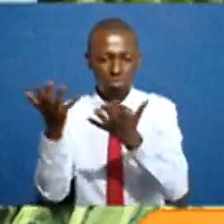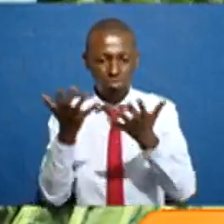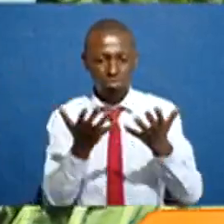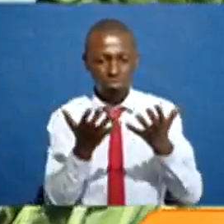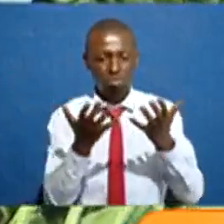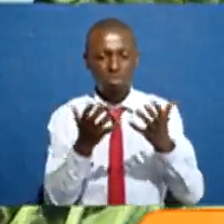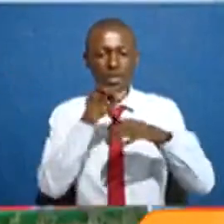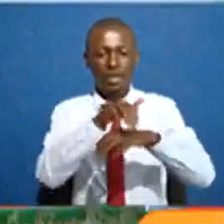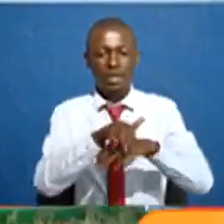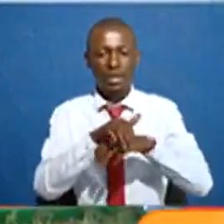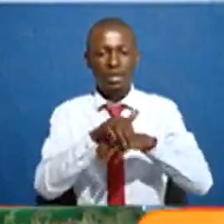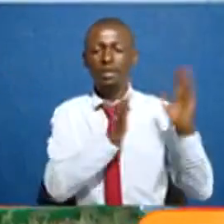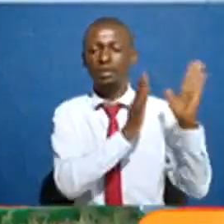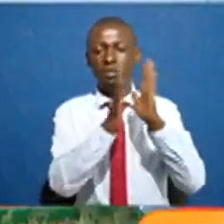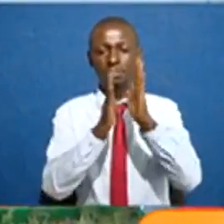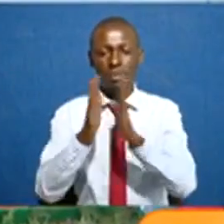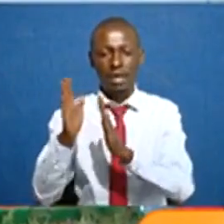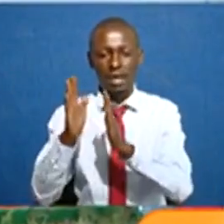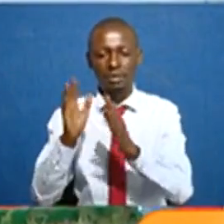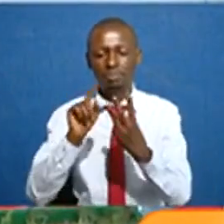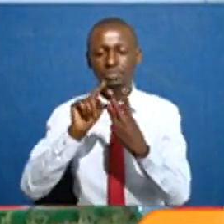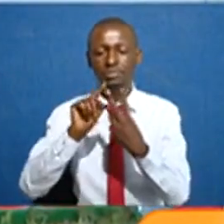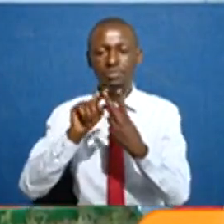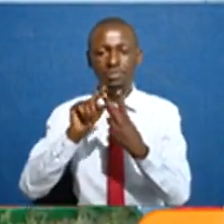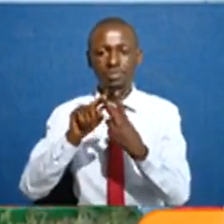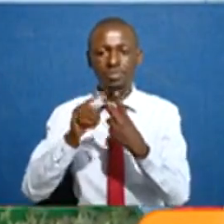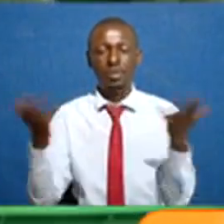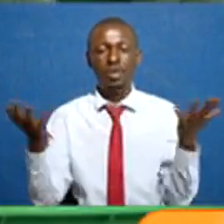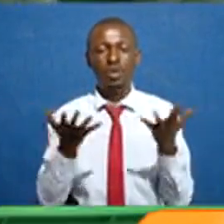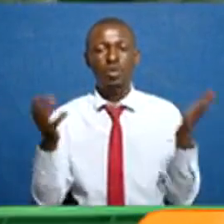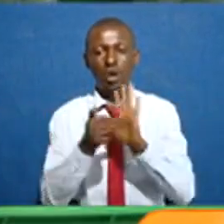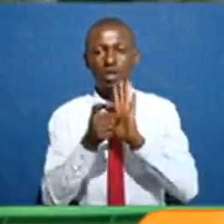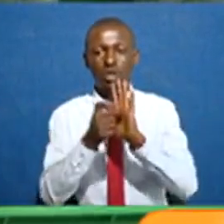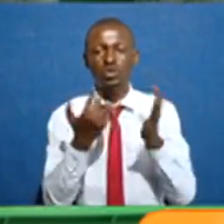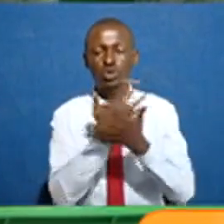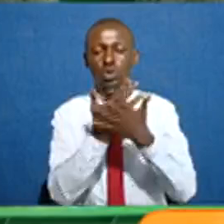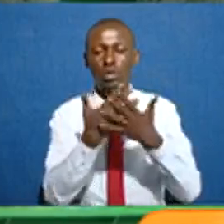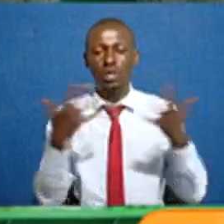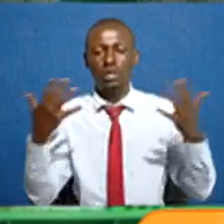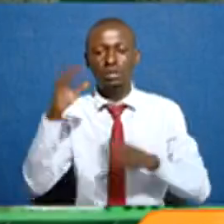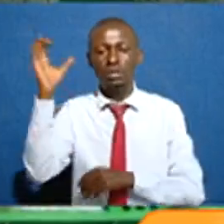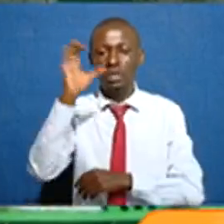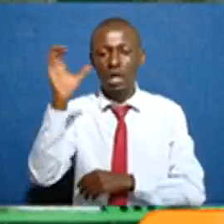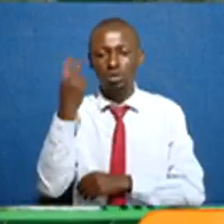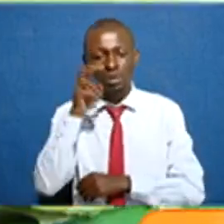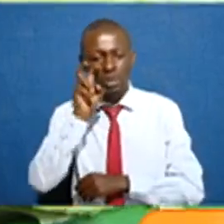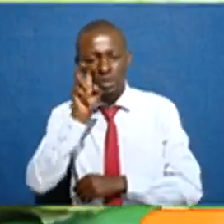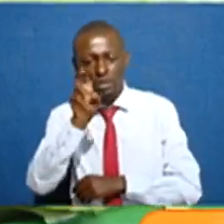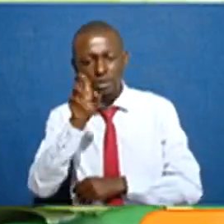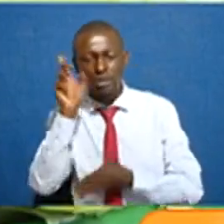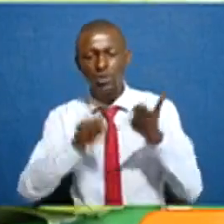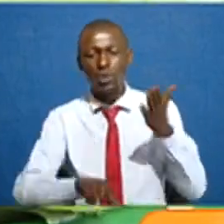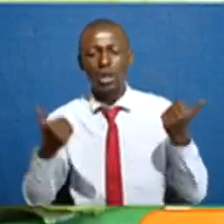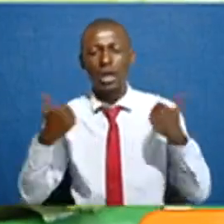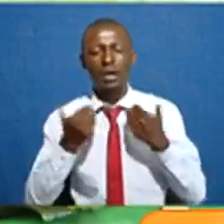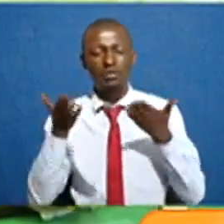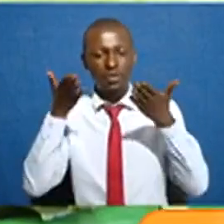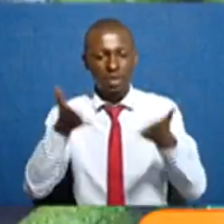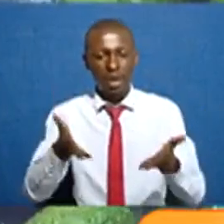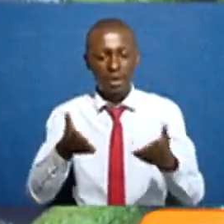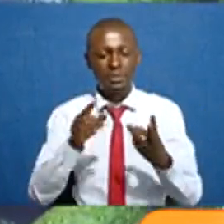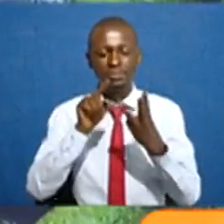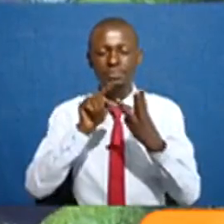and prepared. Second is a display and sales area where customers get to see the produce available at the hub. Third